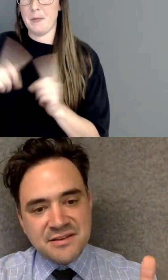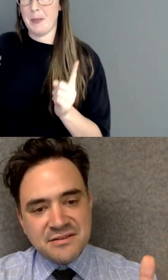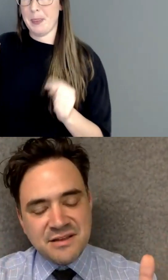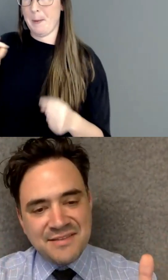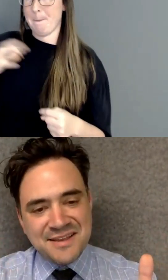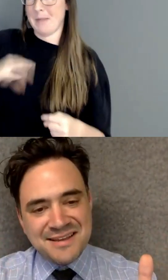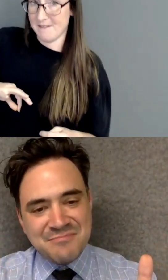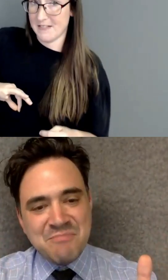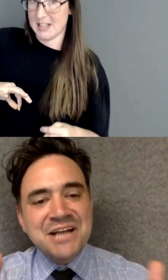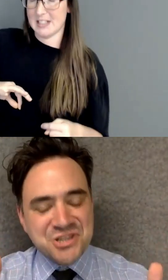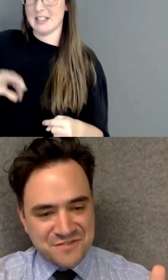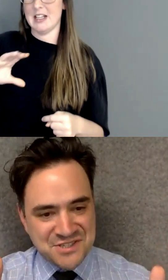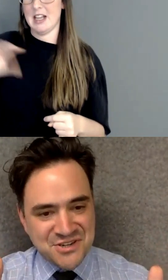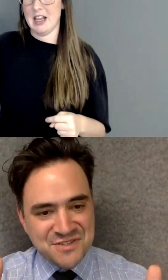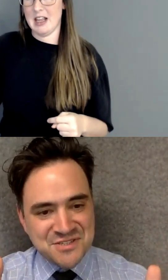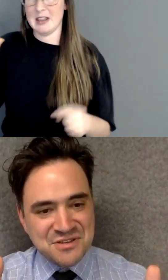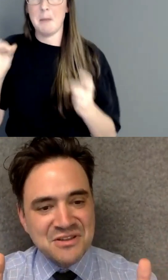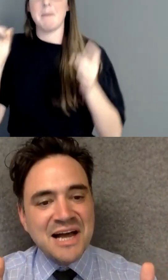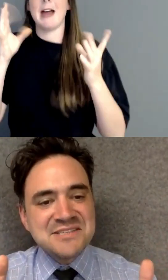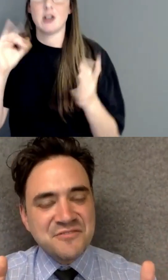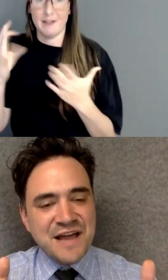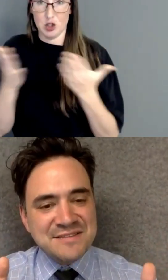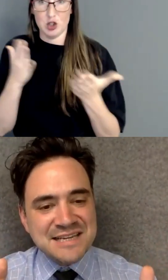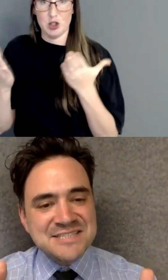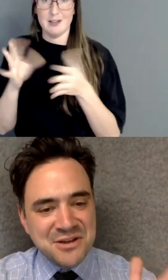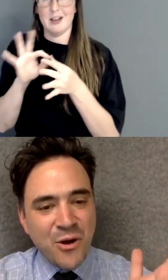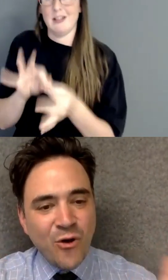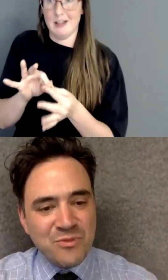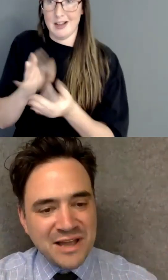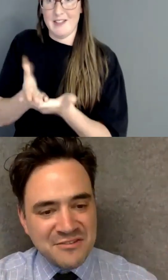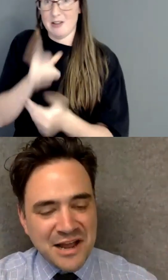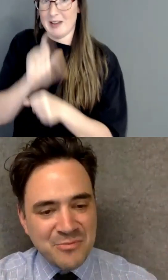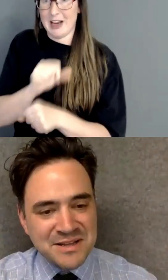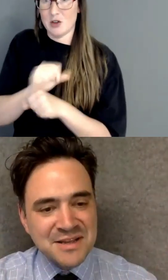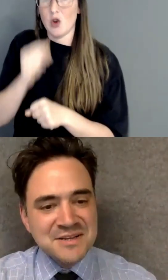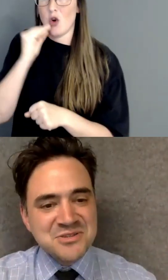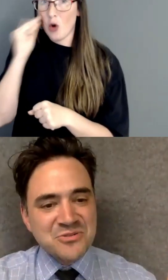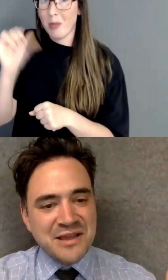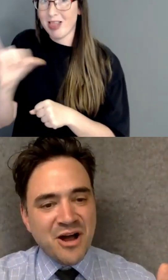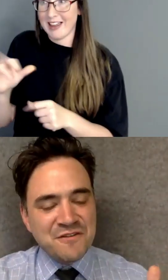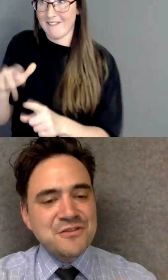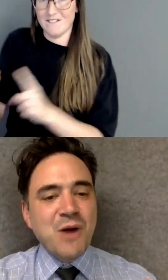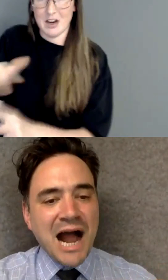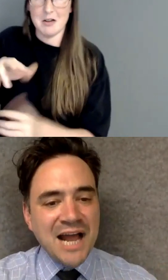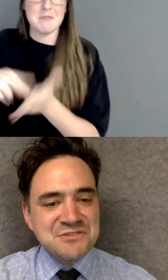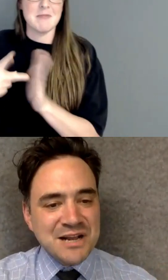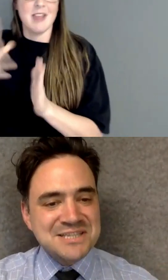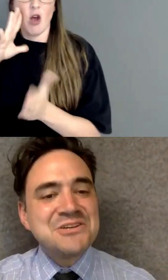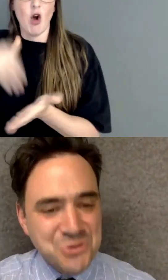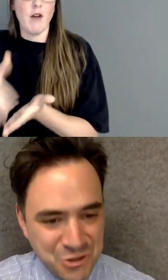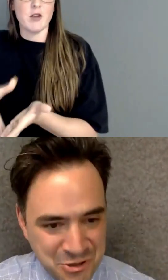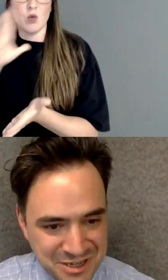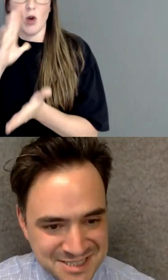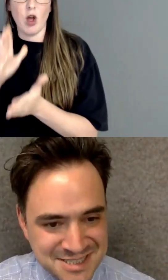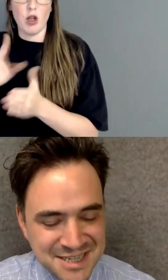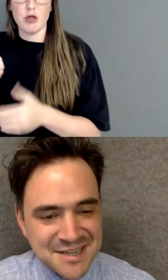benefits and the magic of the service lies in the fact that it's in a home-like environment, so that it often thrives in